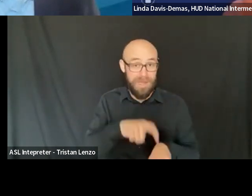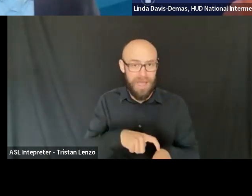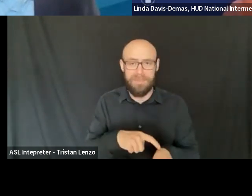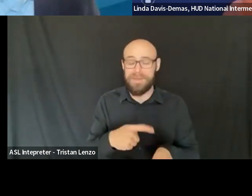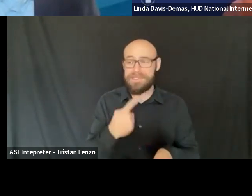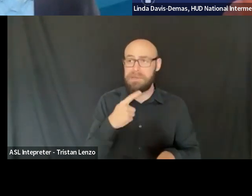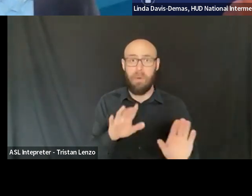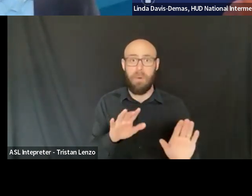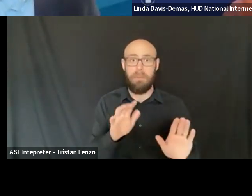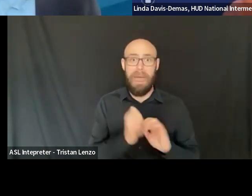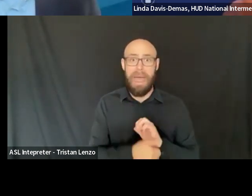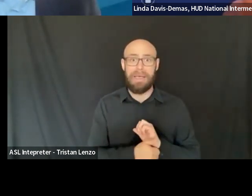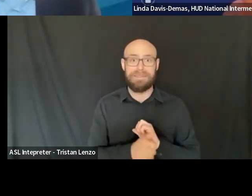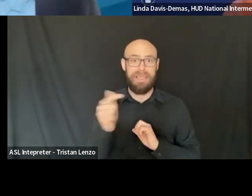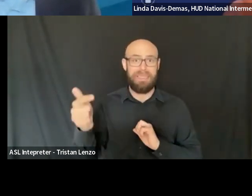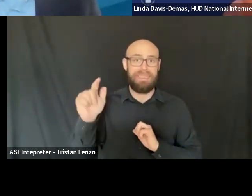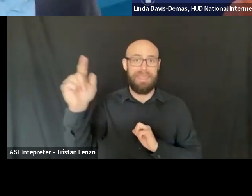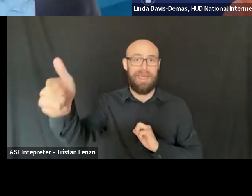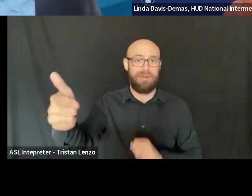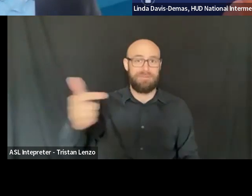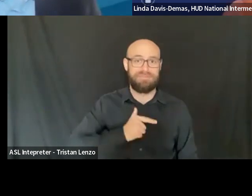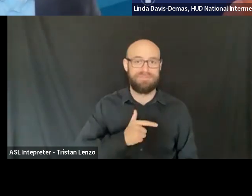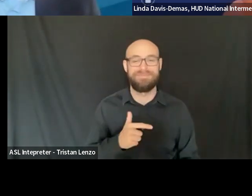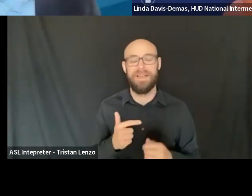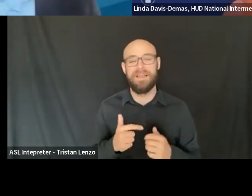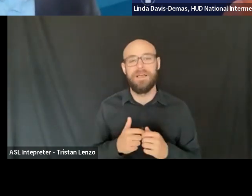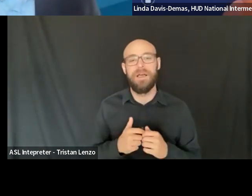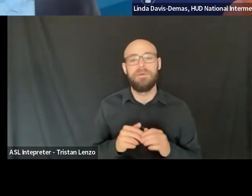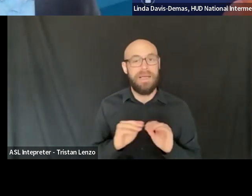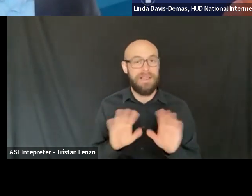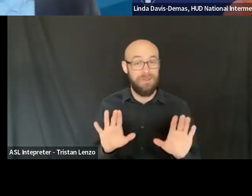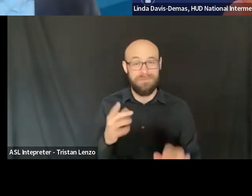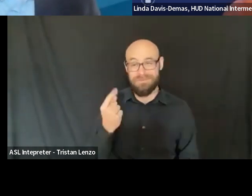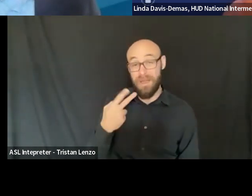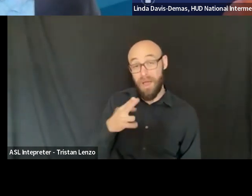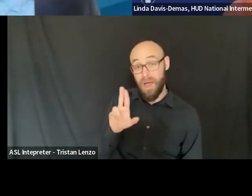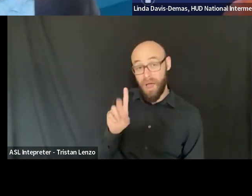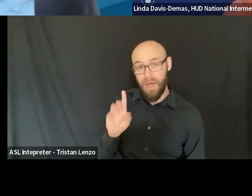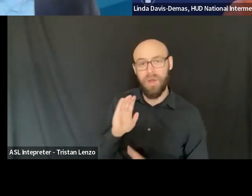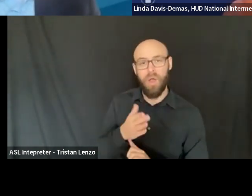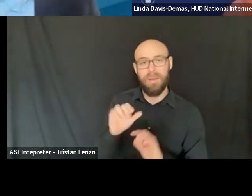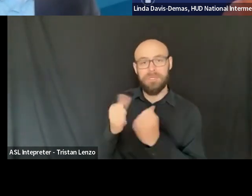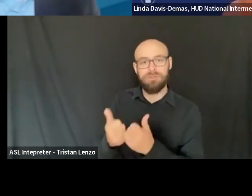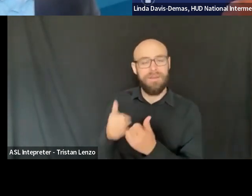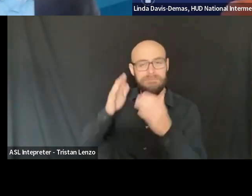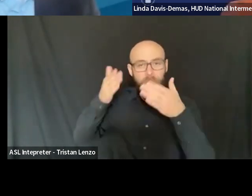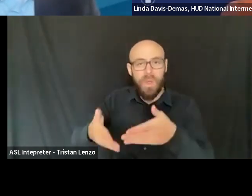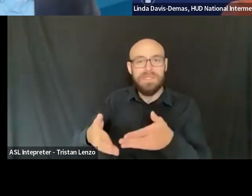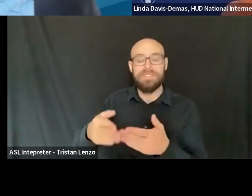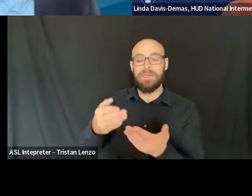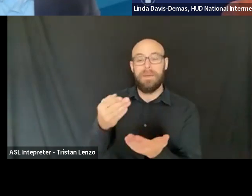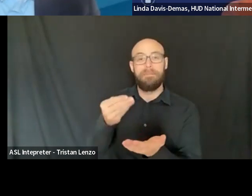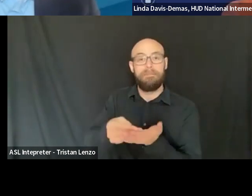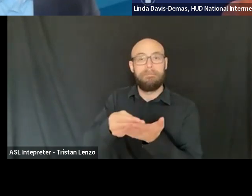are the 2 questions. Very clearly, HUD and our administration has a focus on market diversity, on